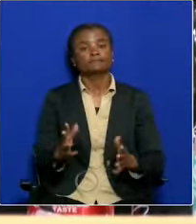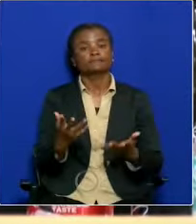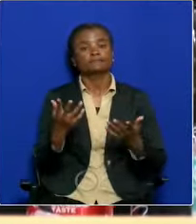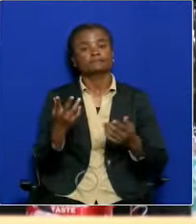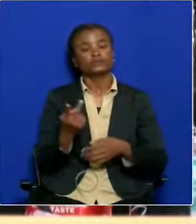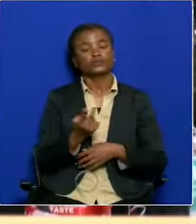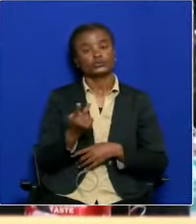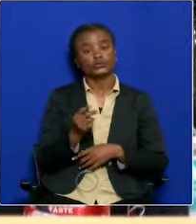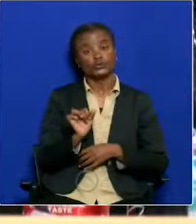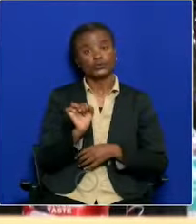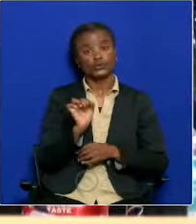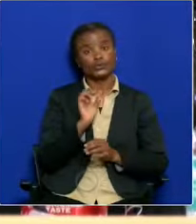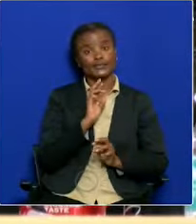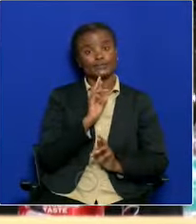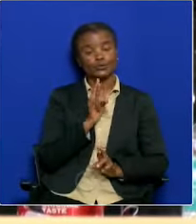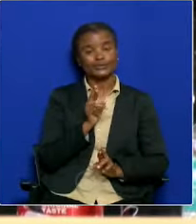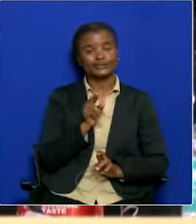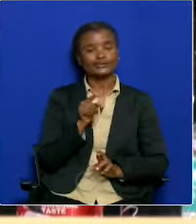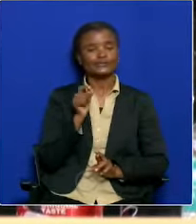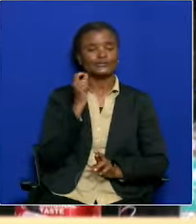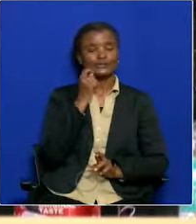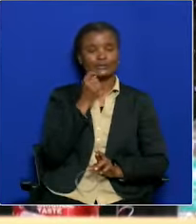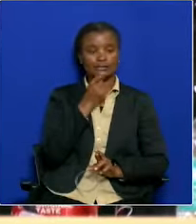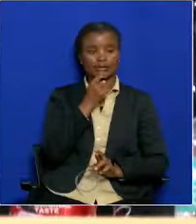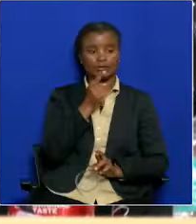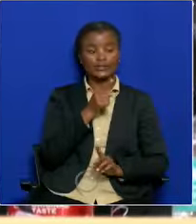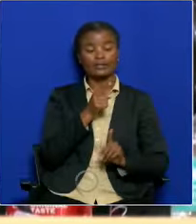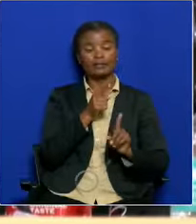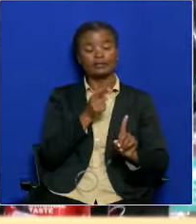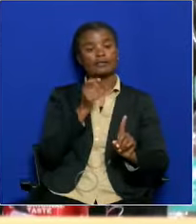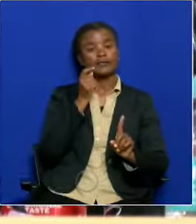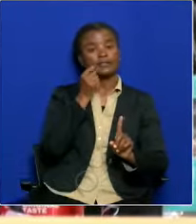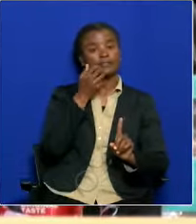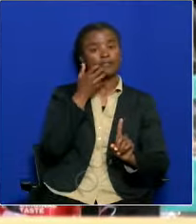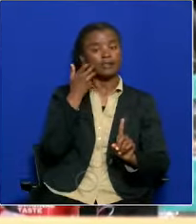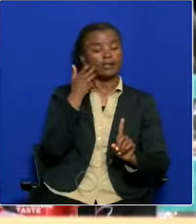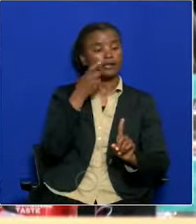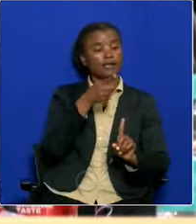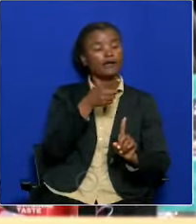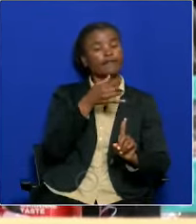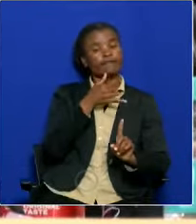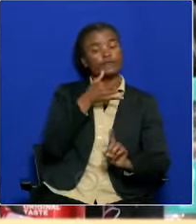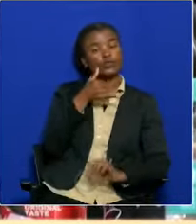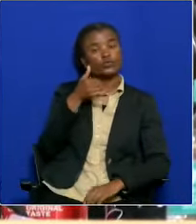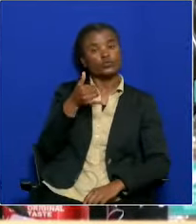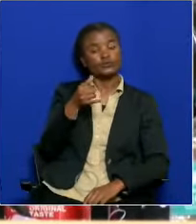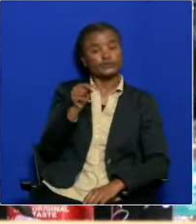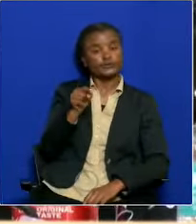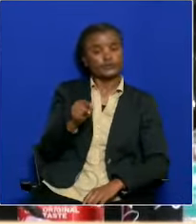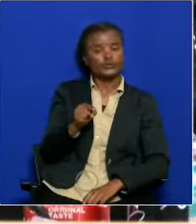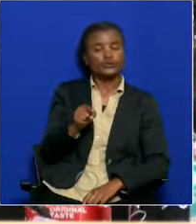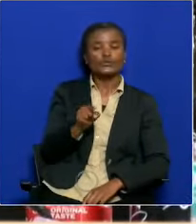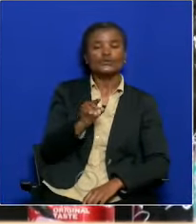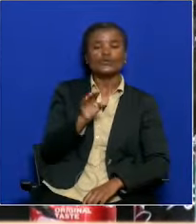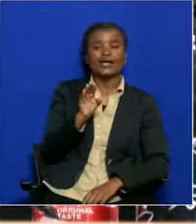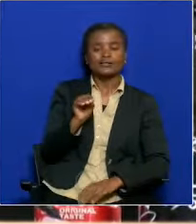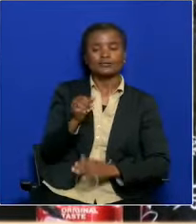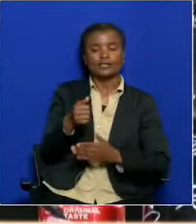say, Mr. Matlala called you to request assistance. in relation to the